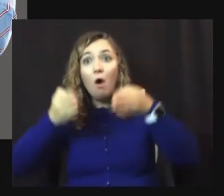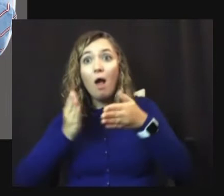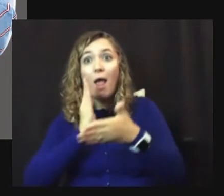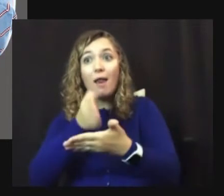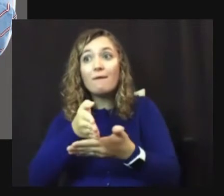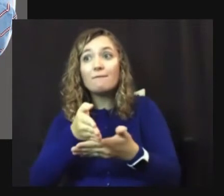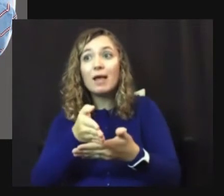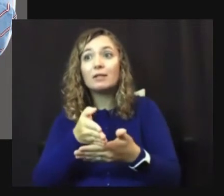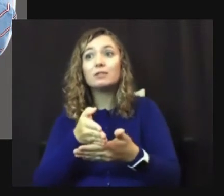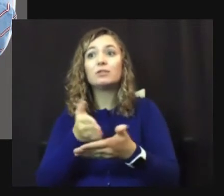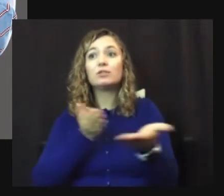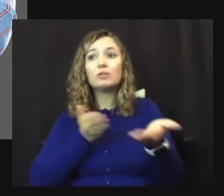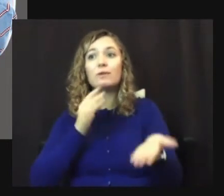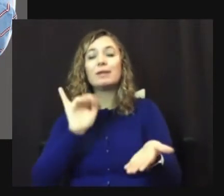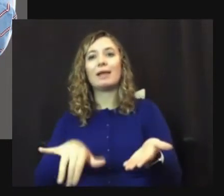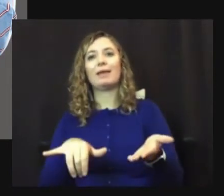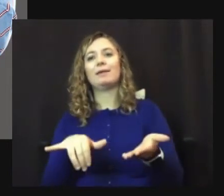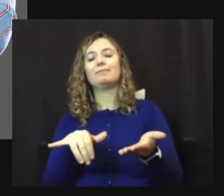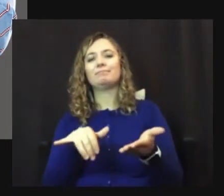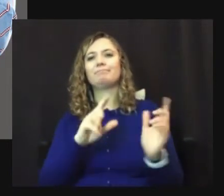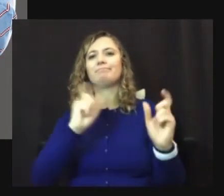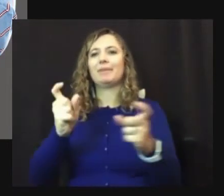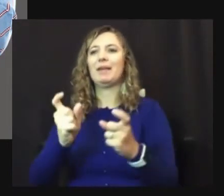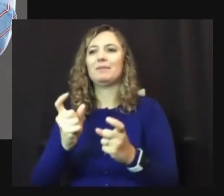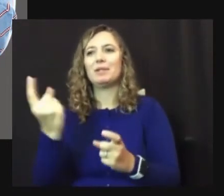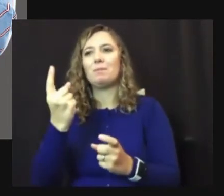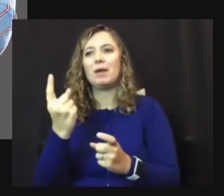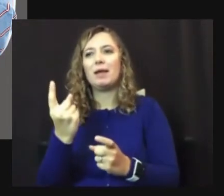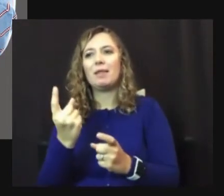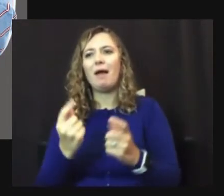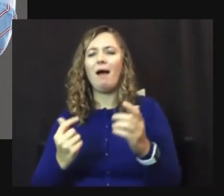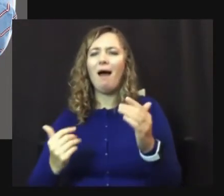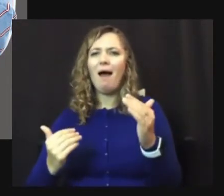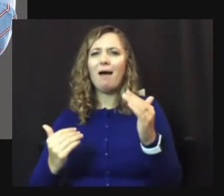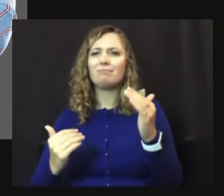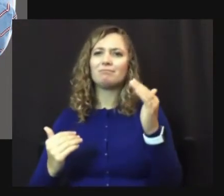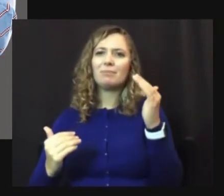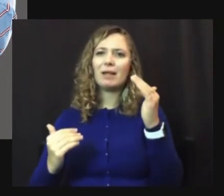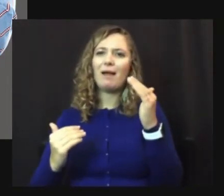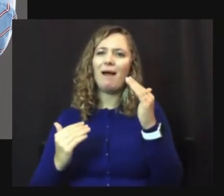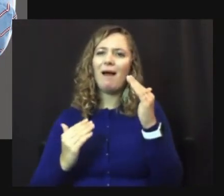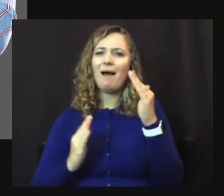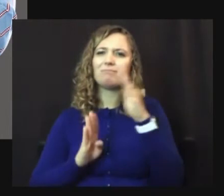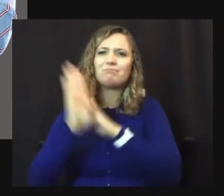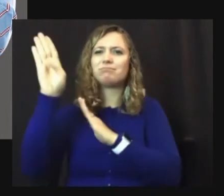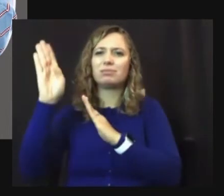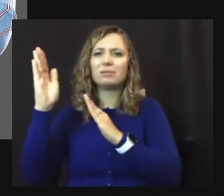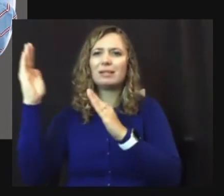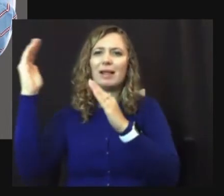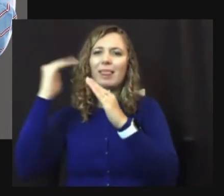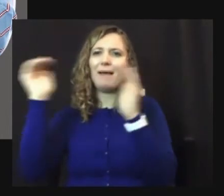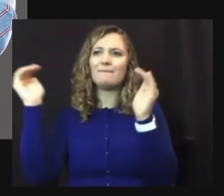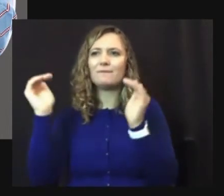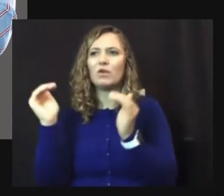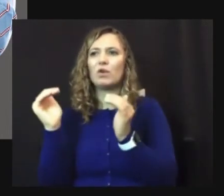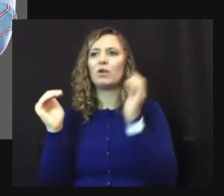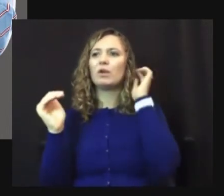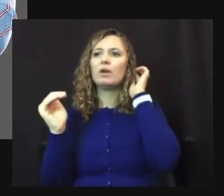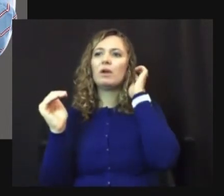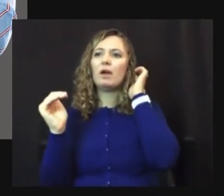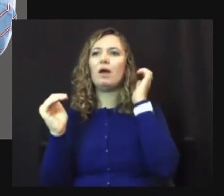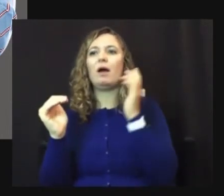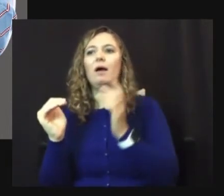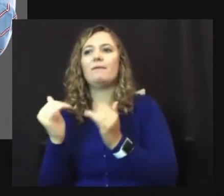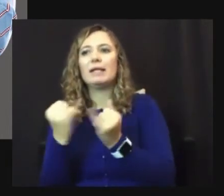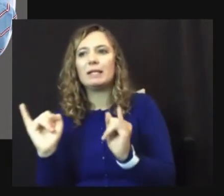level of independence, and that won't look the same for everyone. I mean, this is starting to look like it's not about